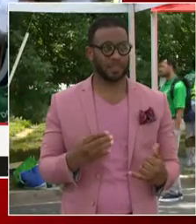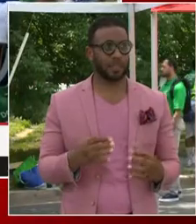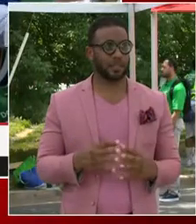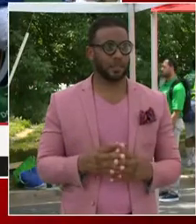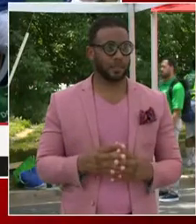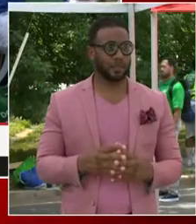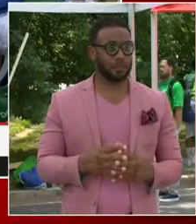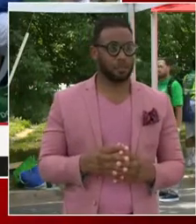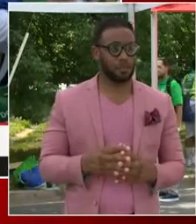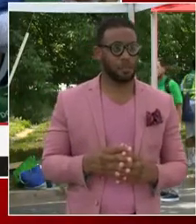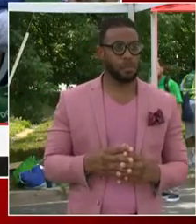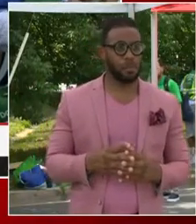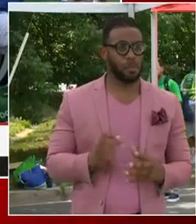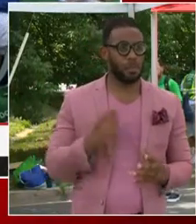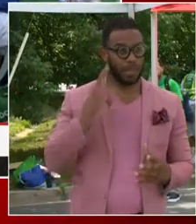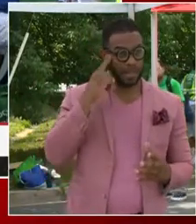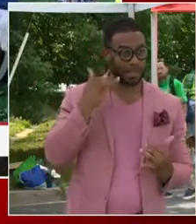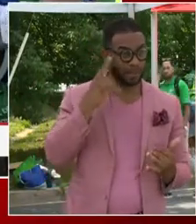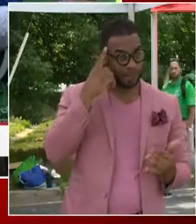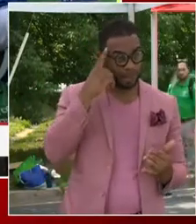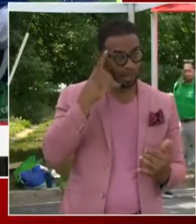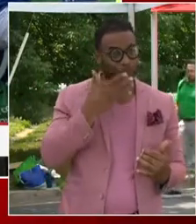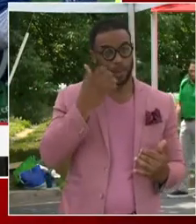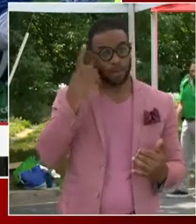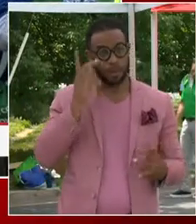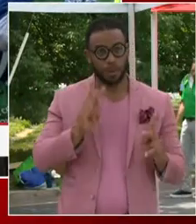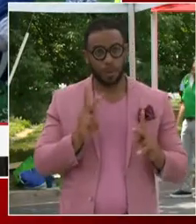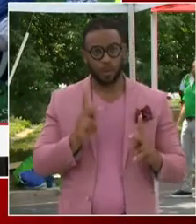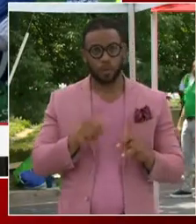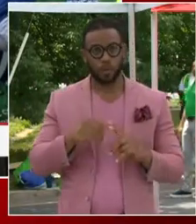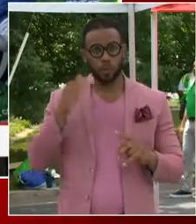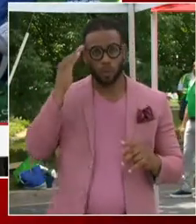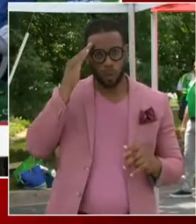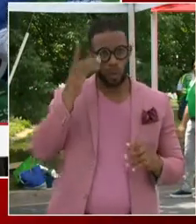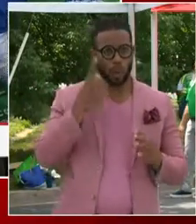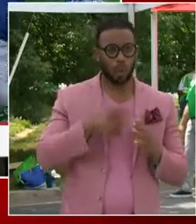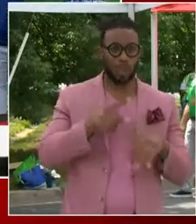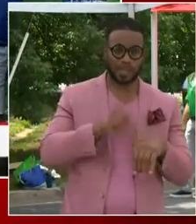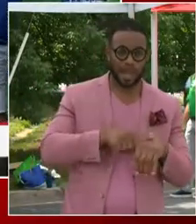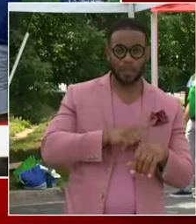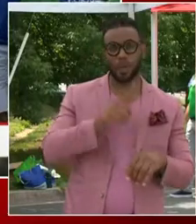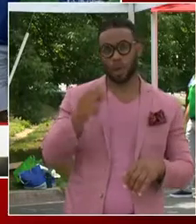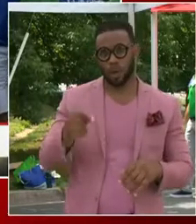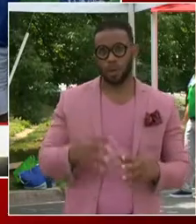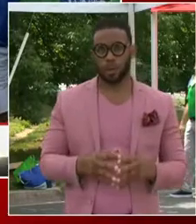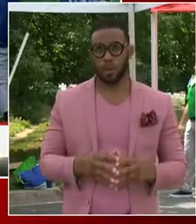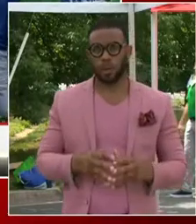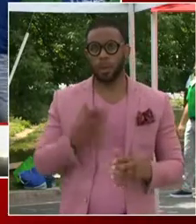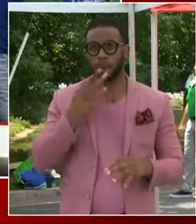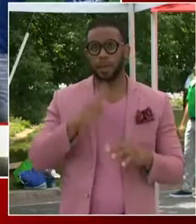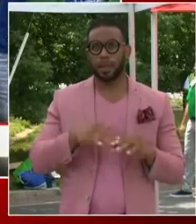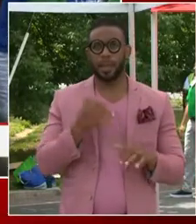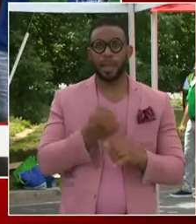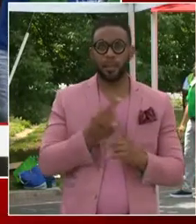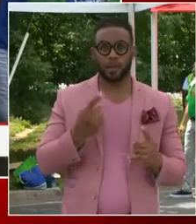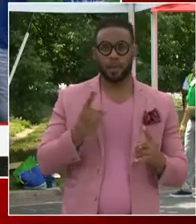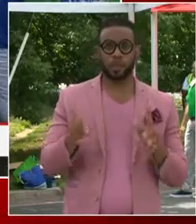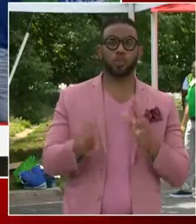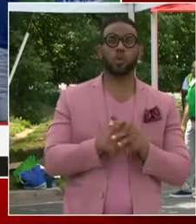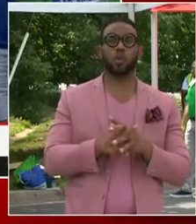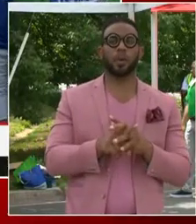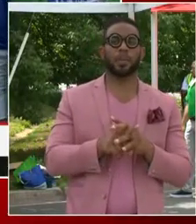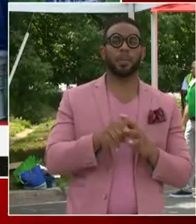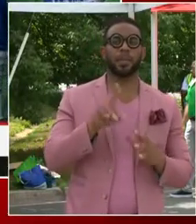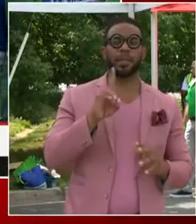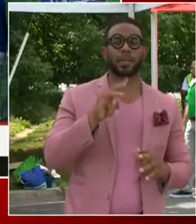and we still think it's better for people to know what time to go, rather than everybody show up at